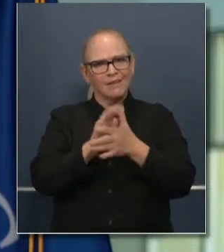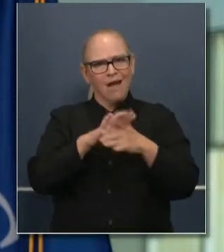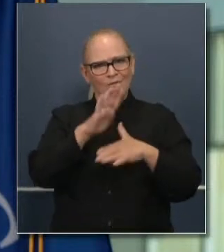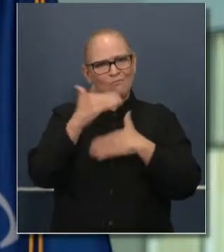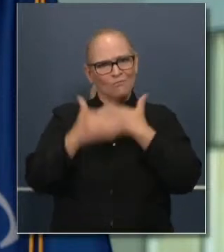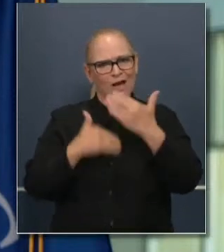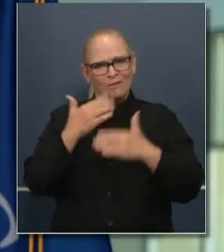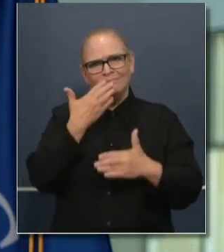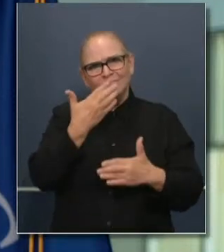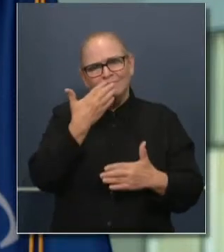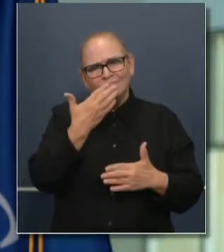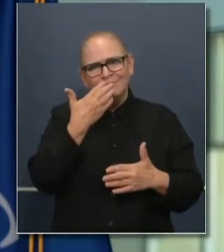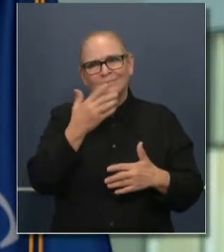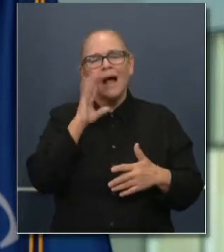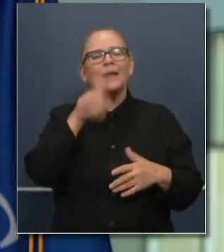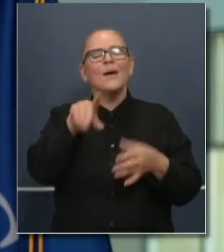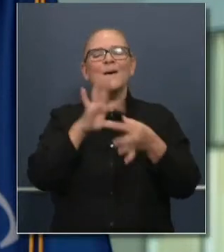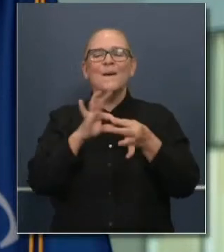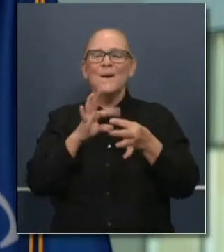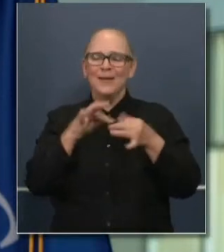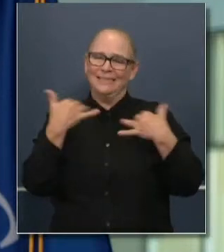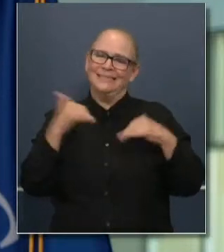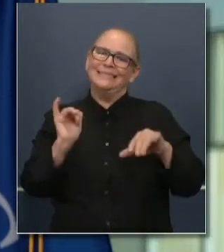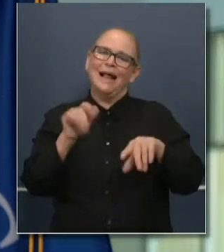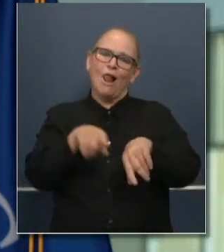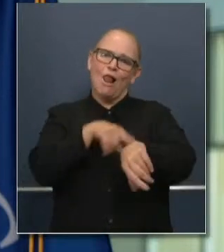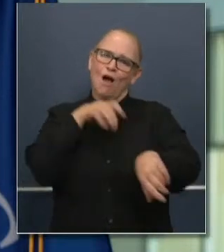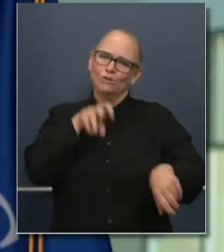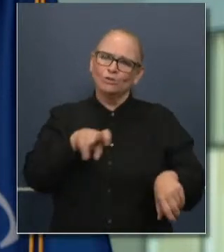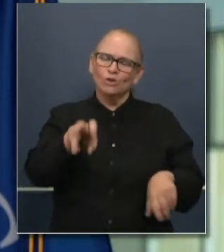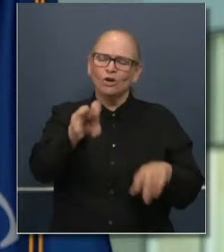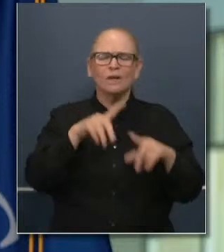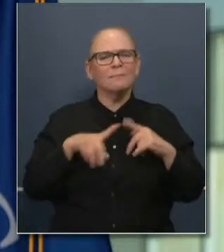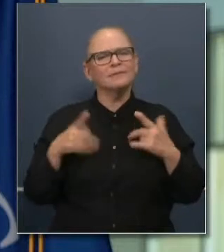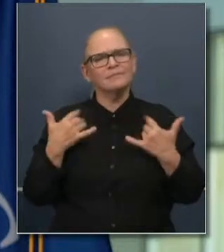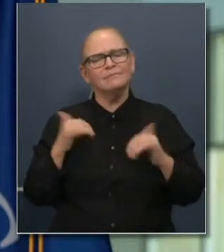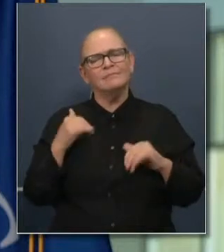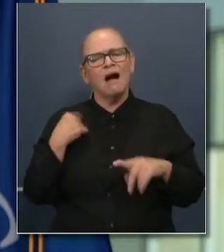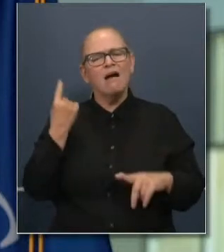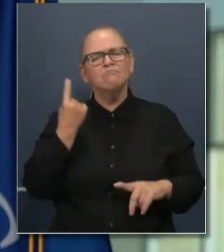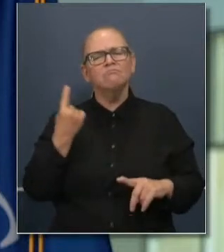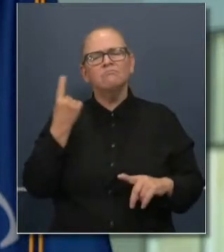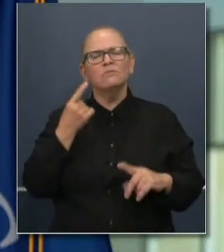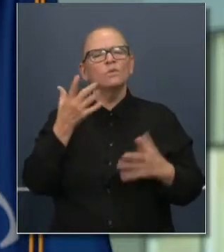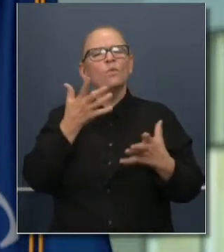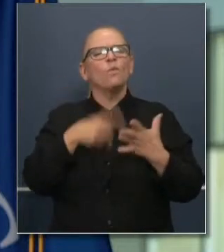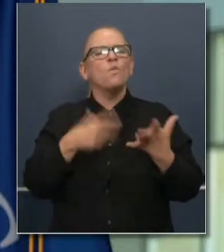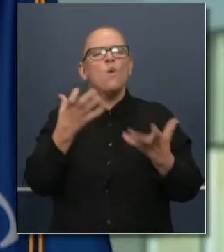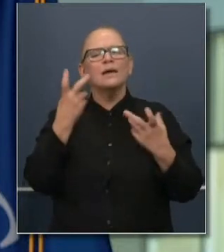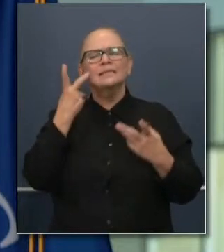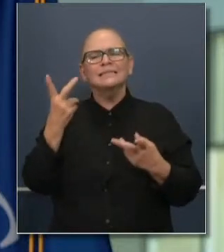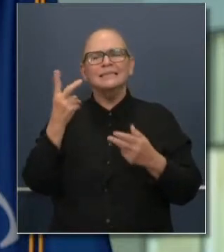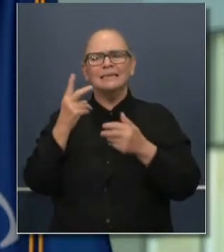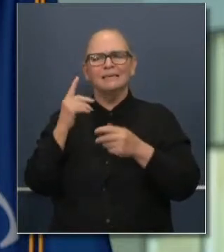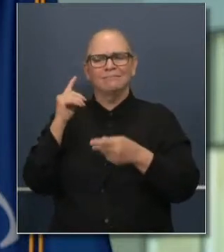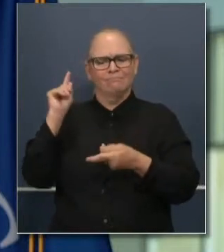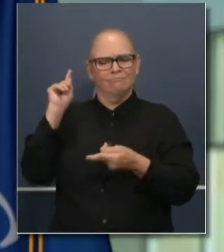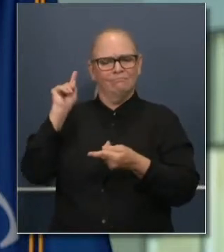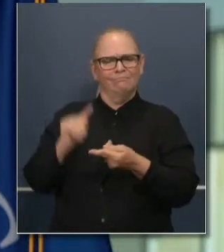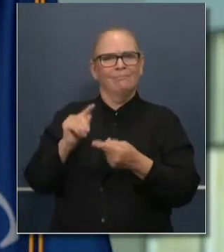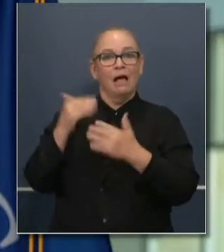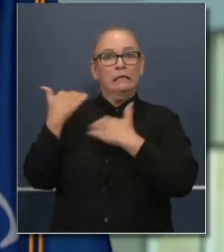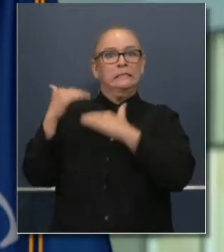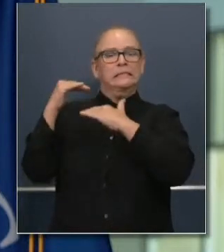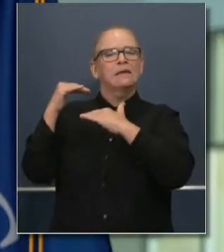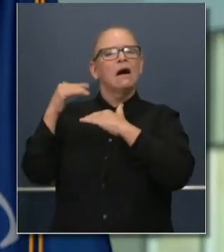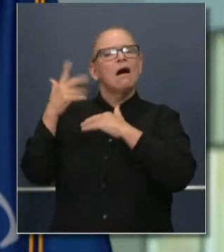go, but is there a specific measurable that you're looking at to achieve in order to maybe get rid of some of the restrictions we've seen? And more broadly,